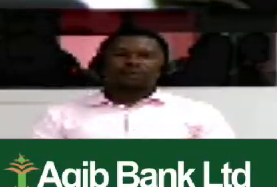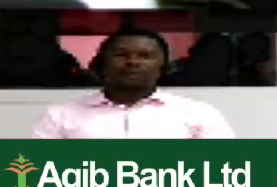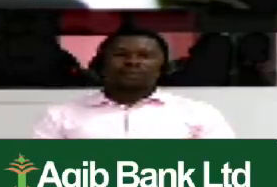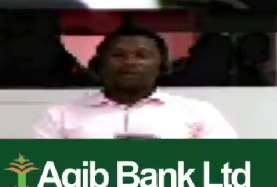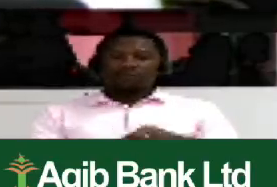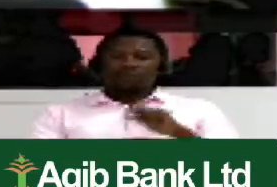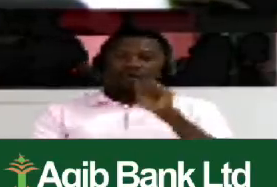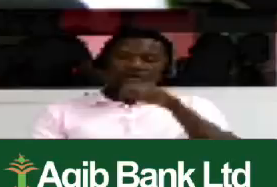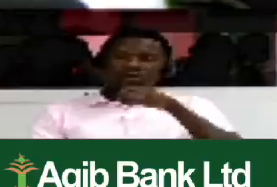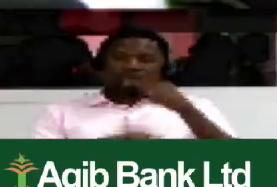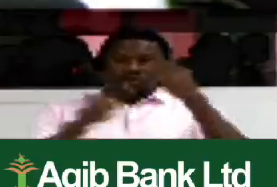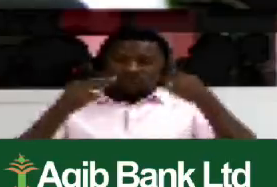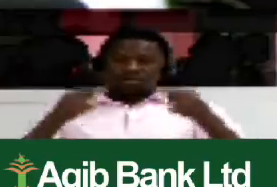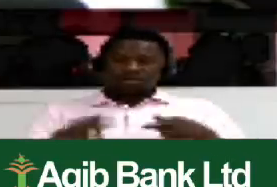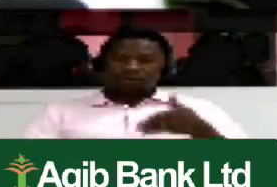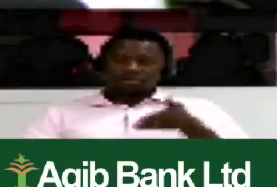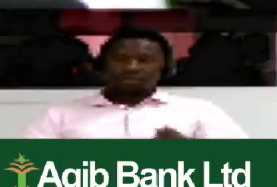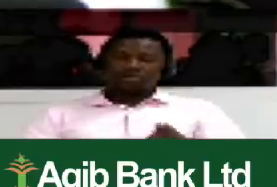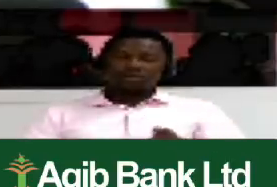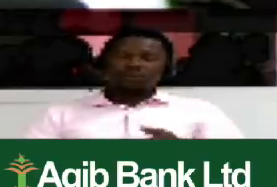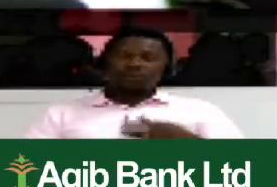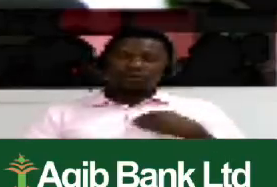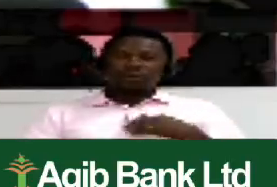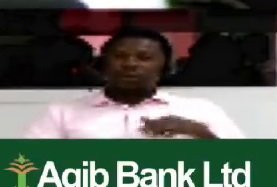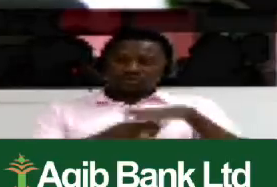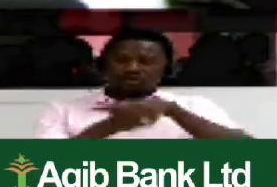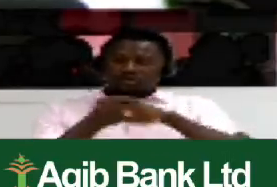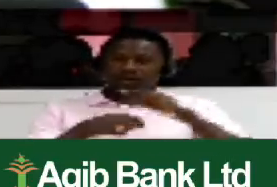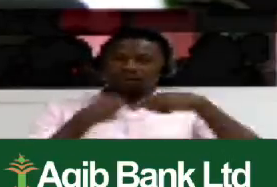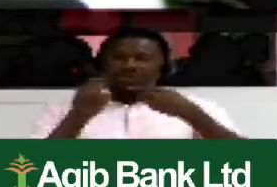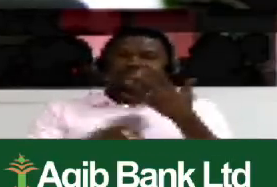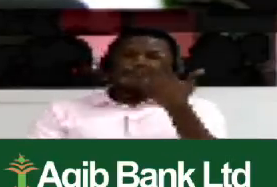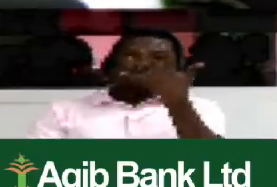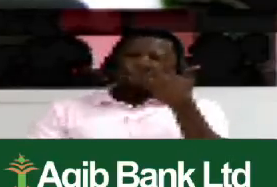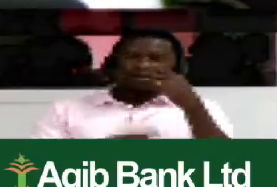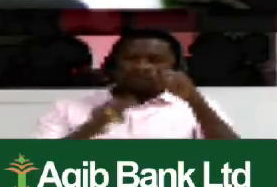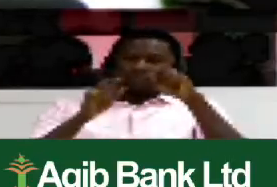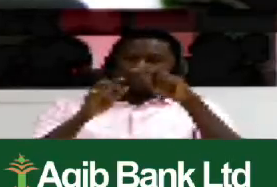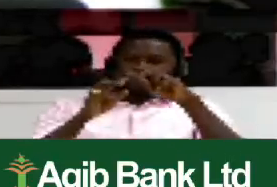So for your testimony today, we will cover about 5 topics.